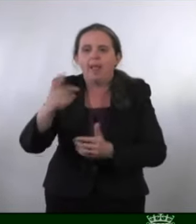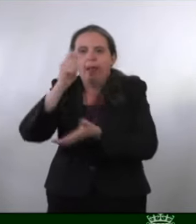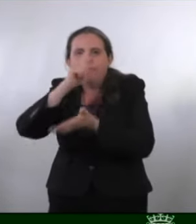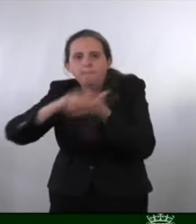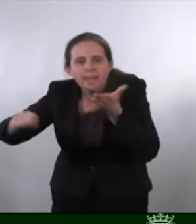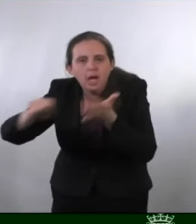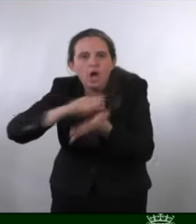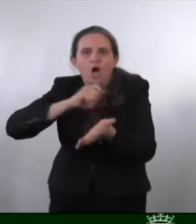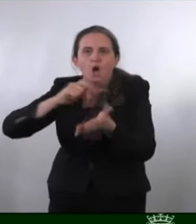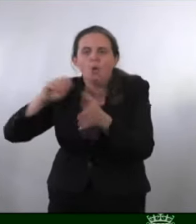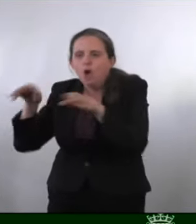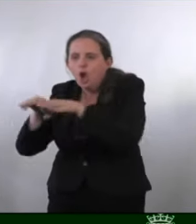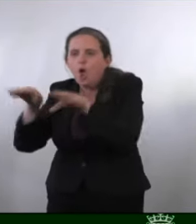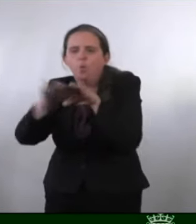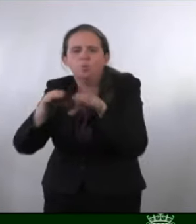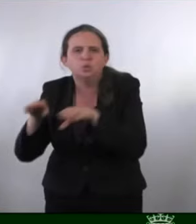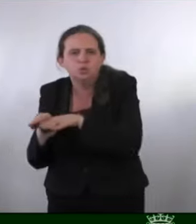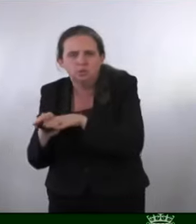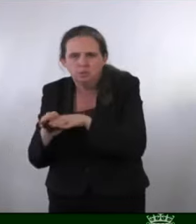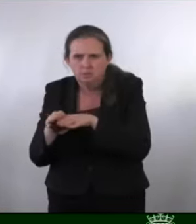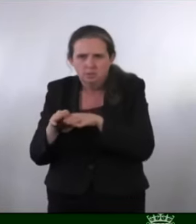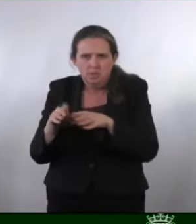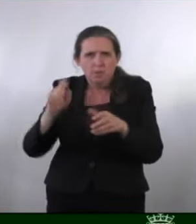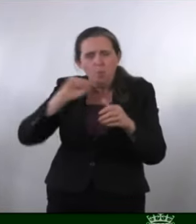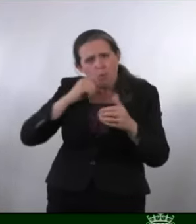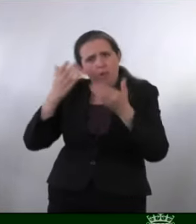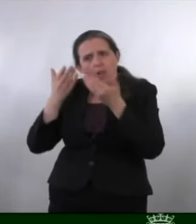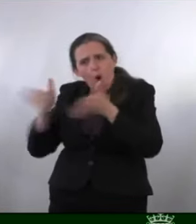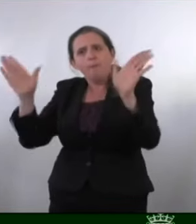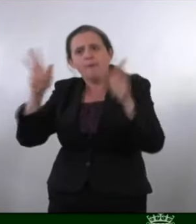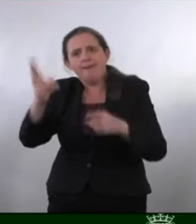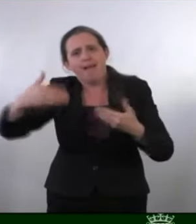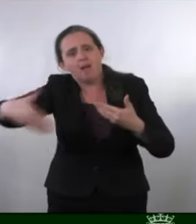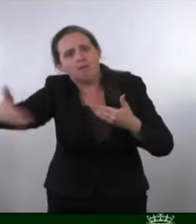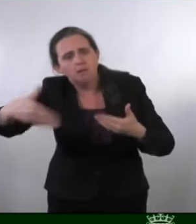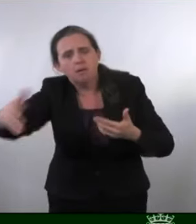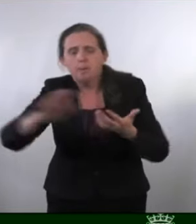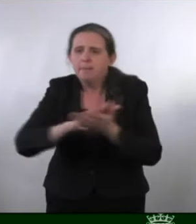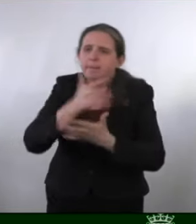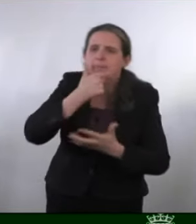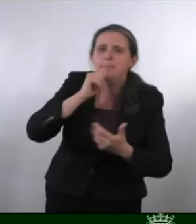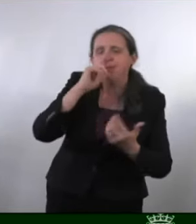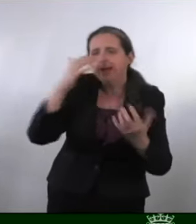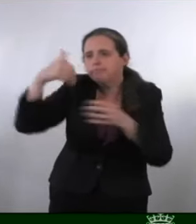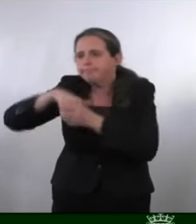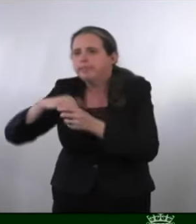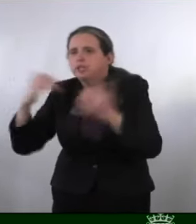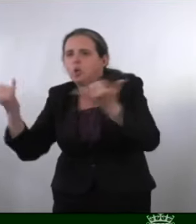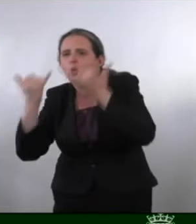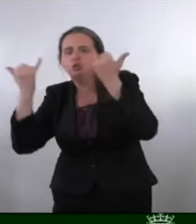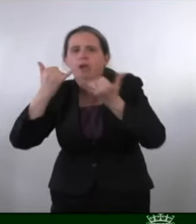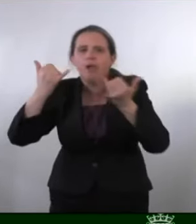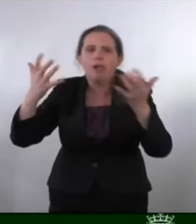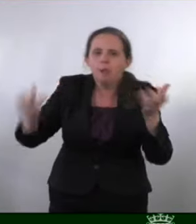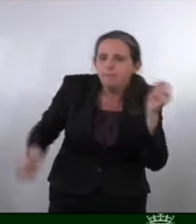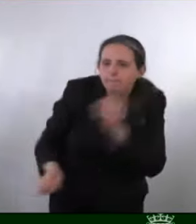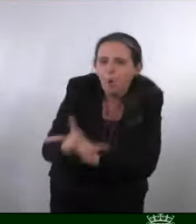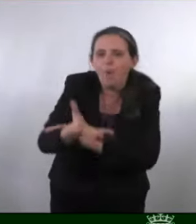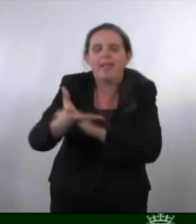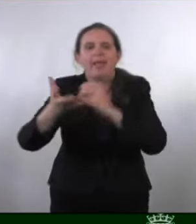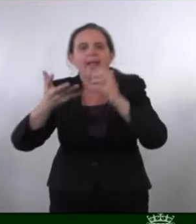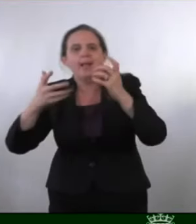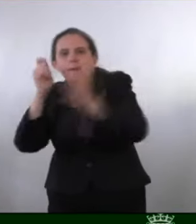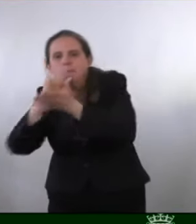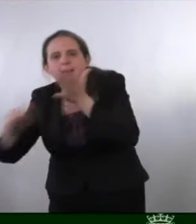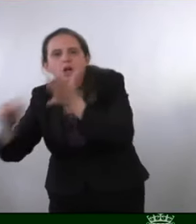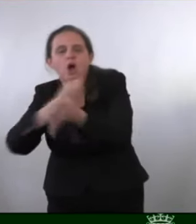also that family and friends can socialise in a COVID-secure way? Prime Minister. My honourable friend is totally right